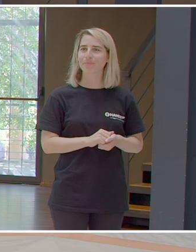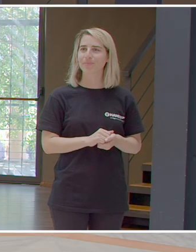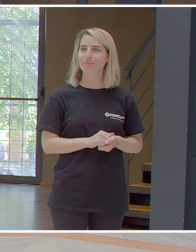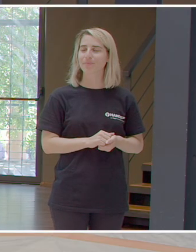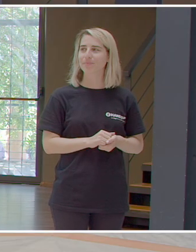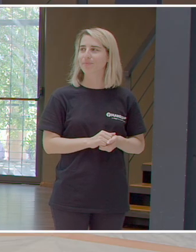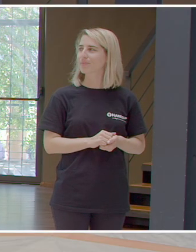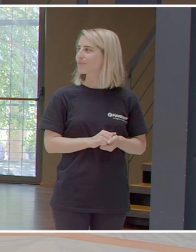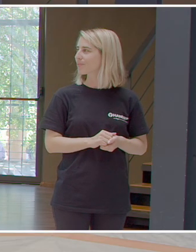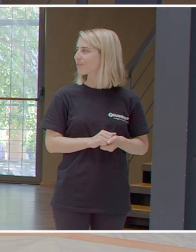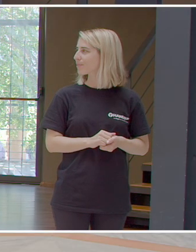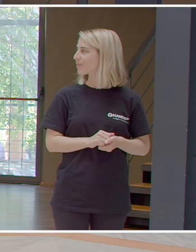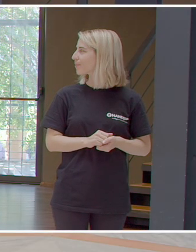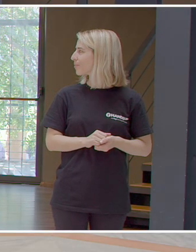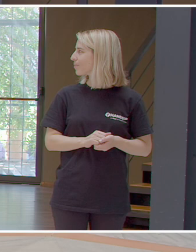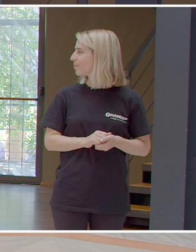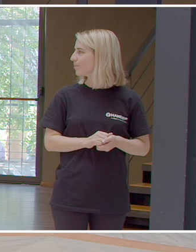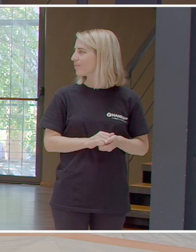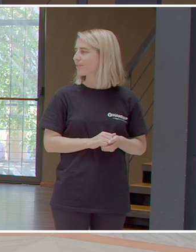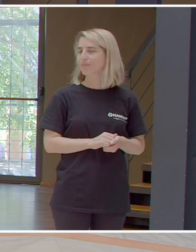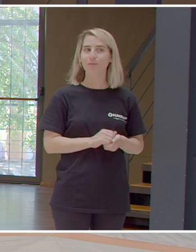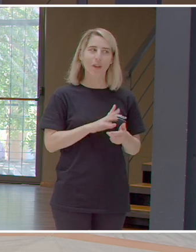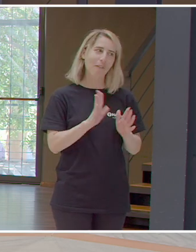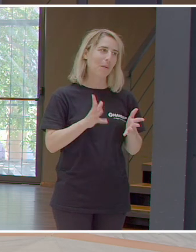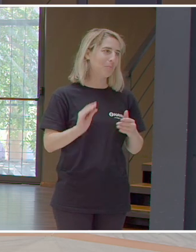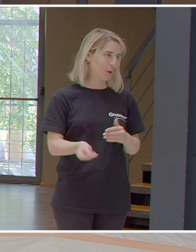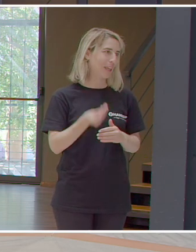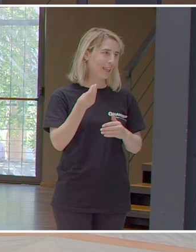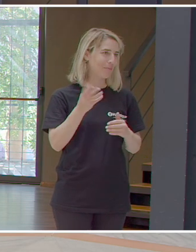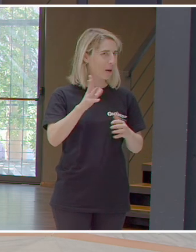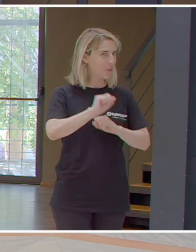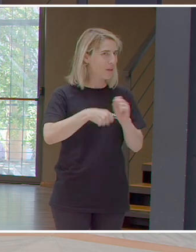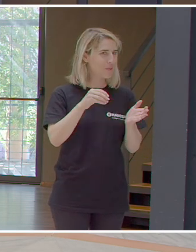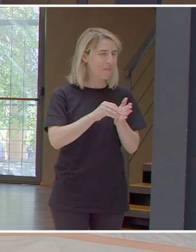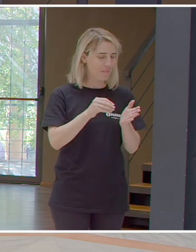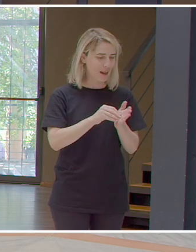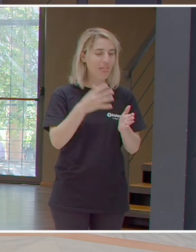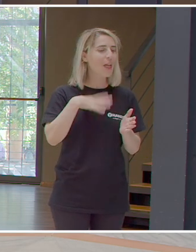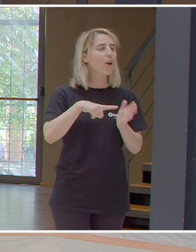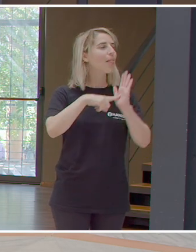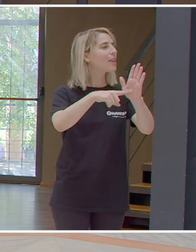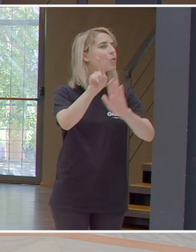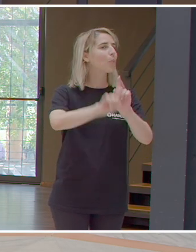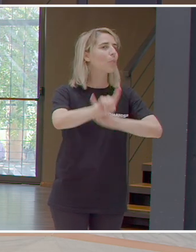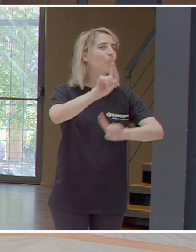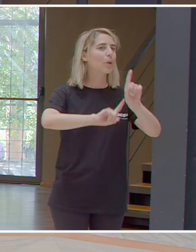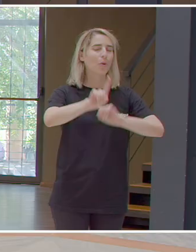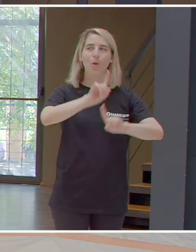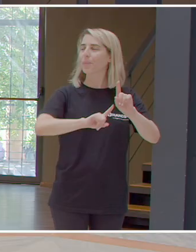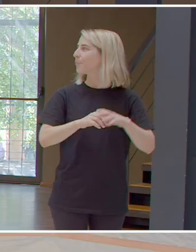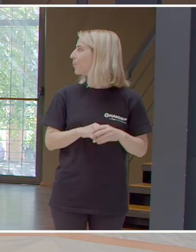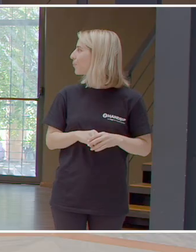Where is it? Boop. That happens. So let's try again. I wanted to point on what are